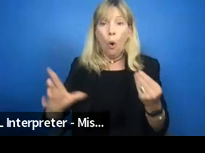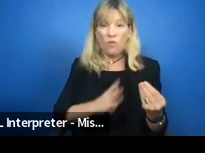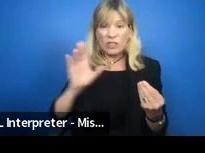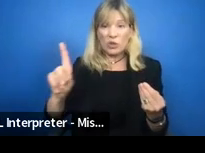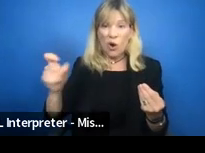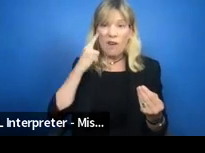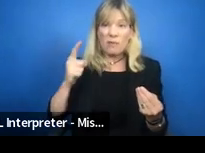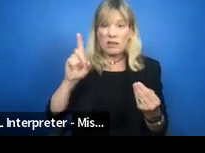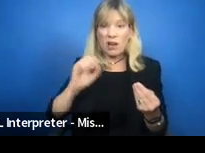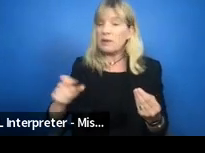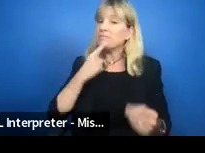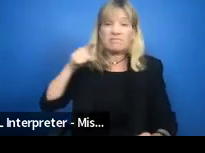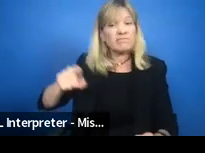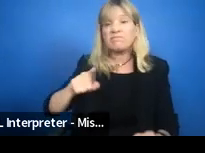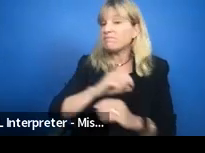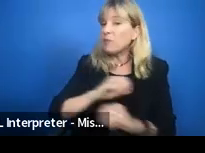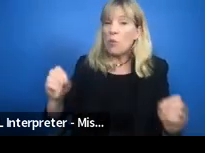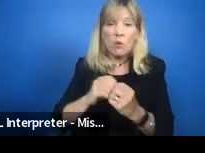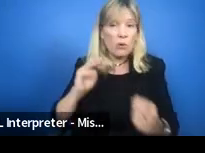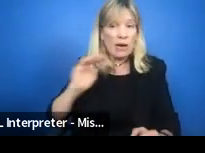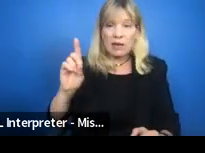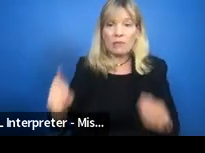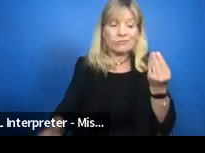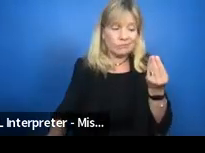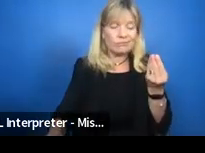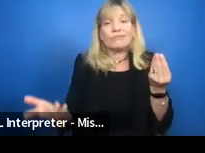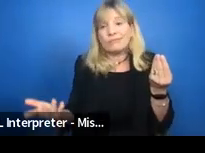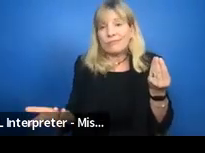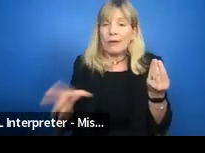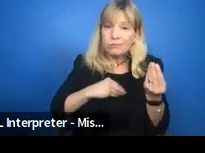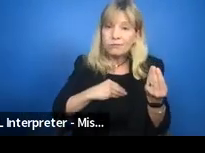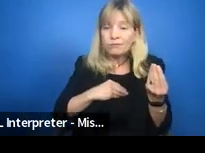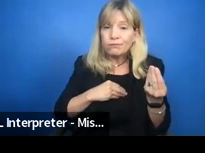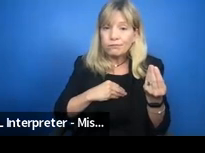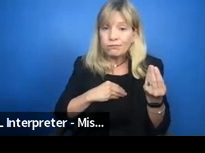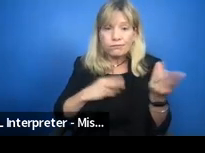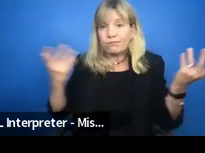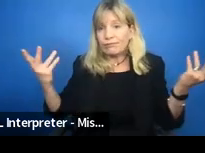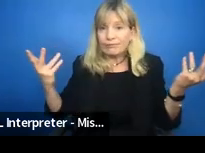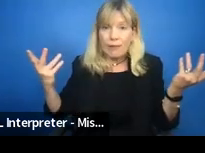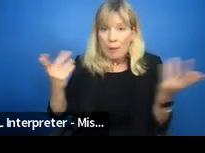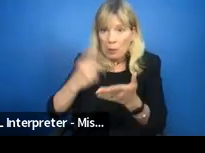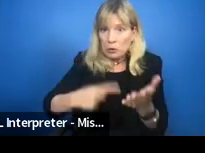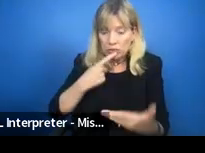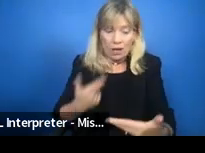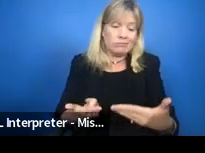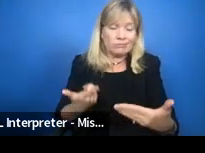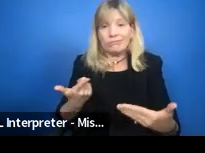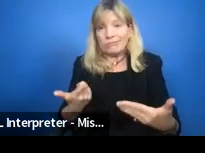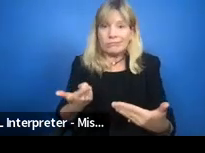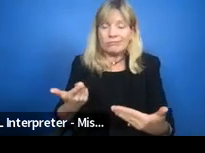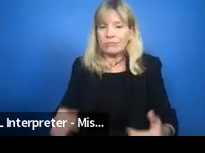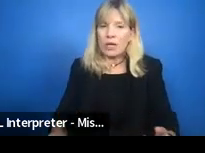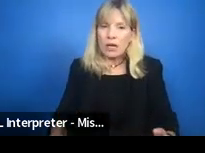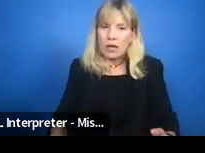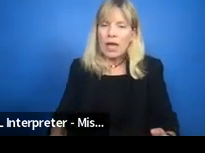document stating that they don't have Medicaid anymore. And so they just, what do you say to that? It's